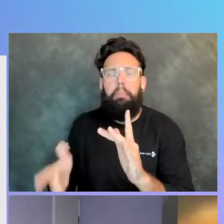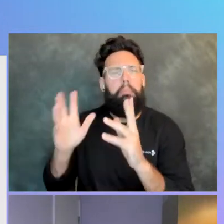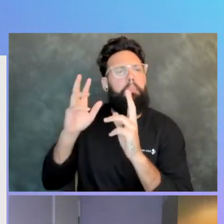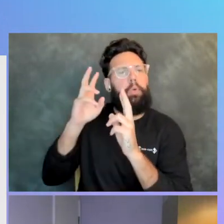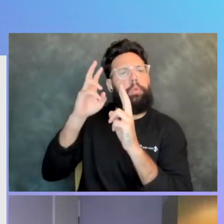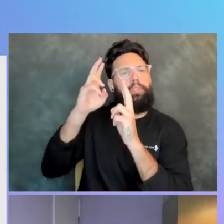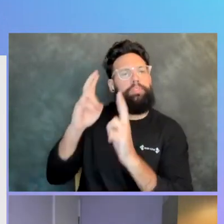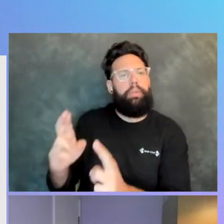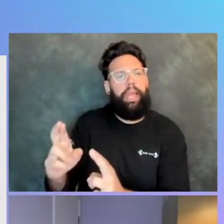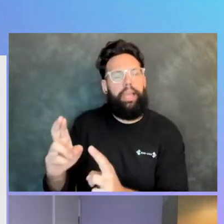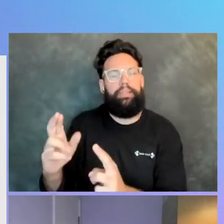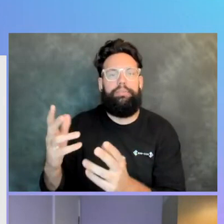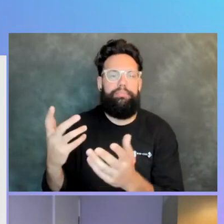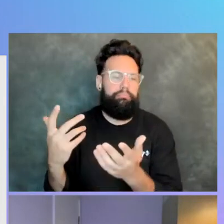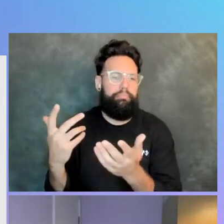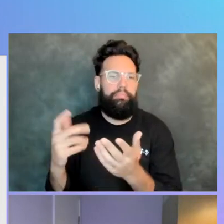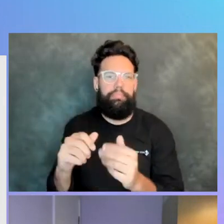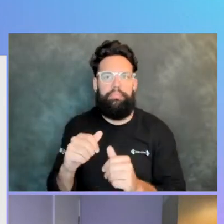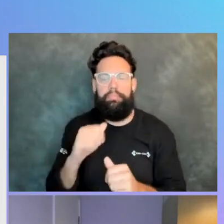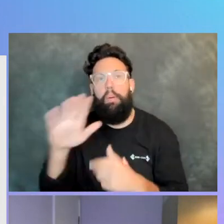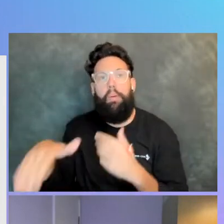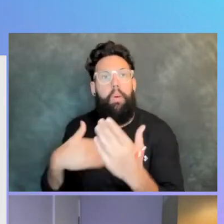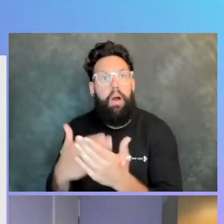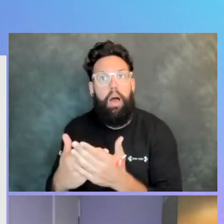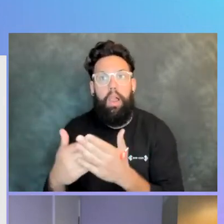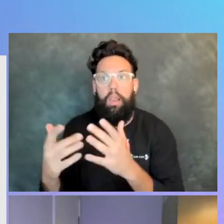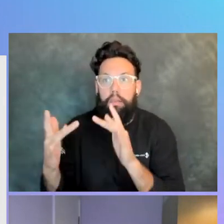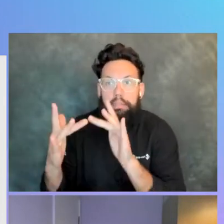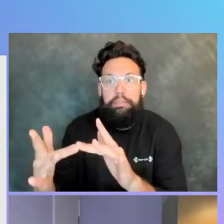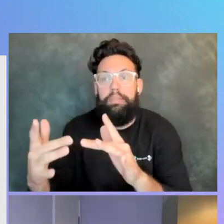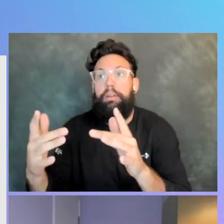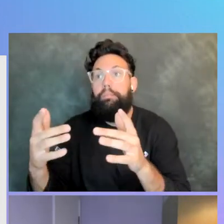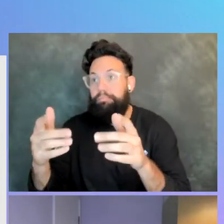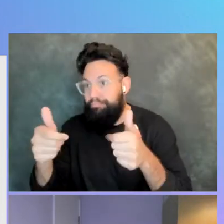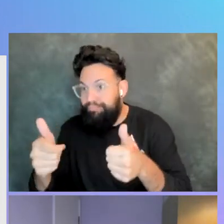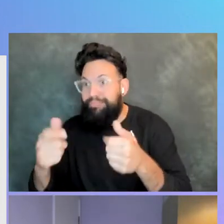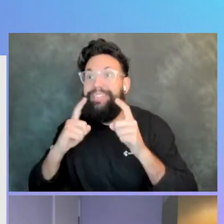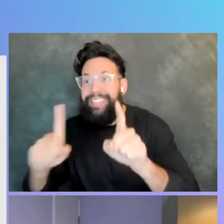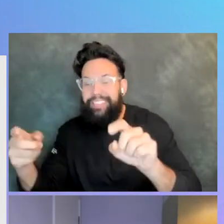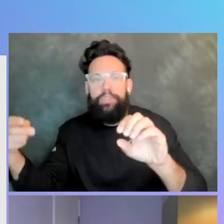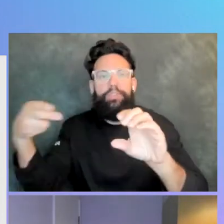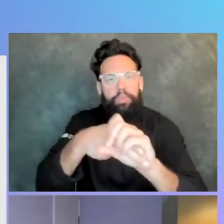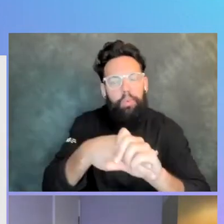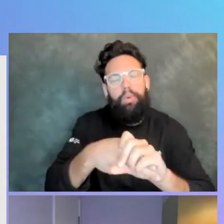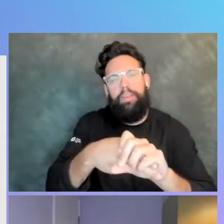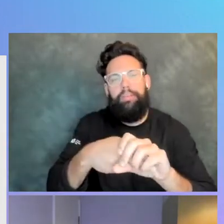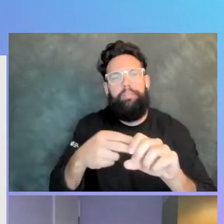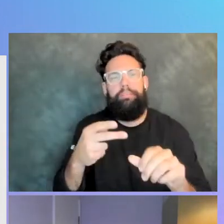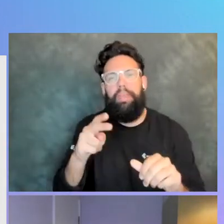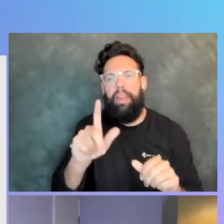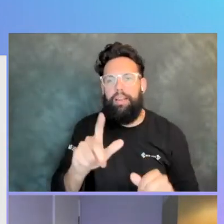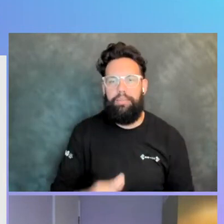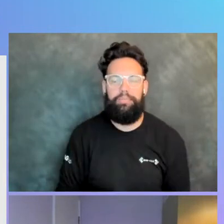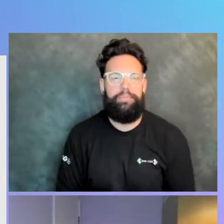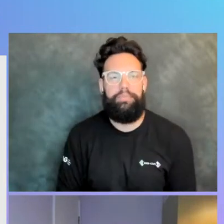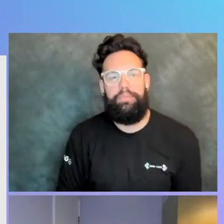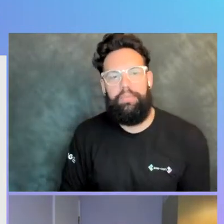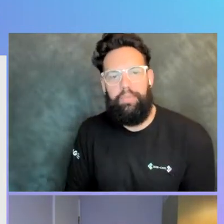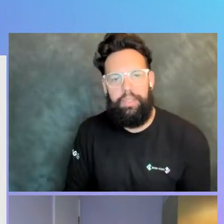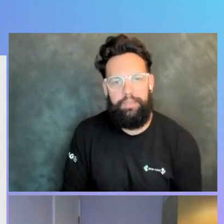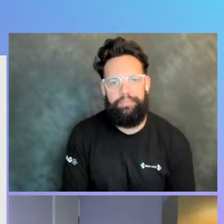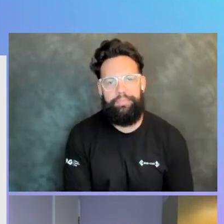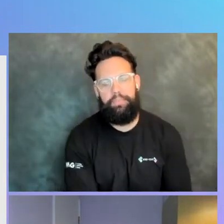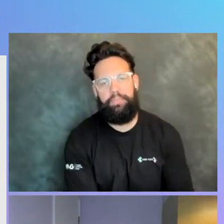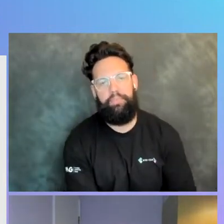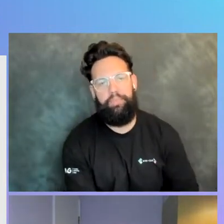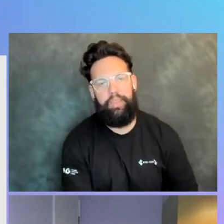through to officially join the panel, which is essentially just brief chat on your needs, fill in a consent form, have an intro